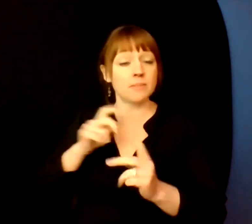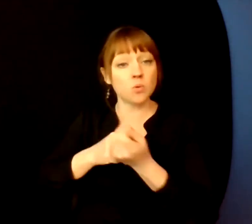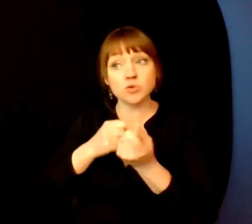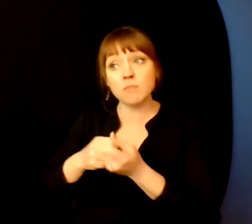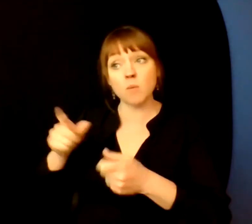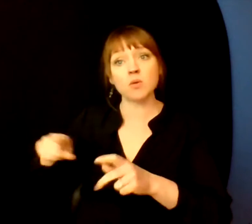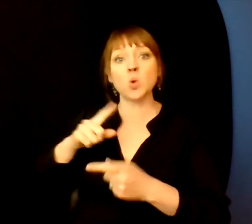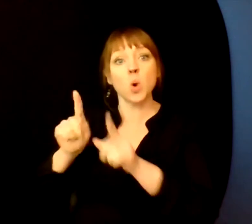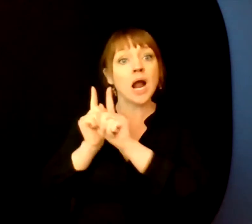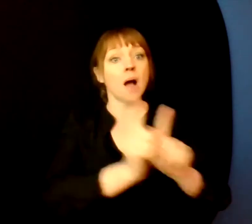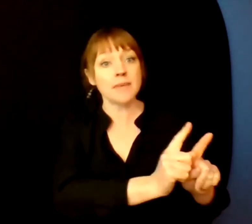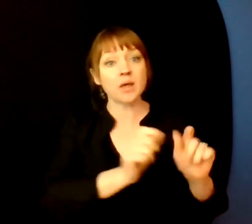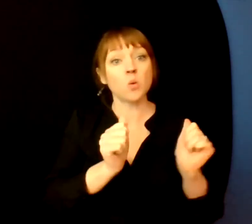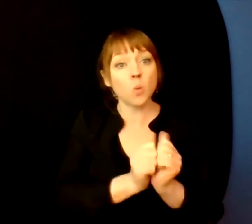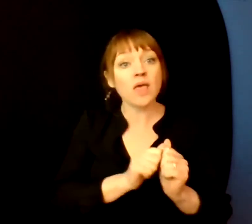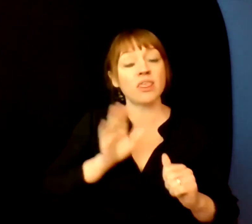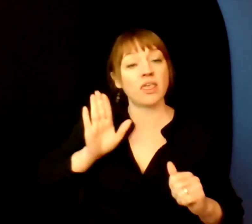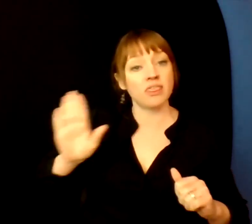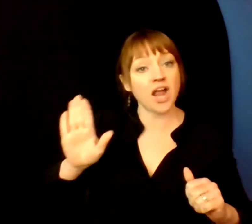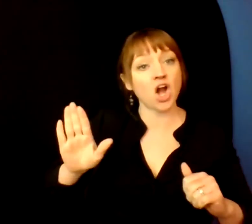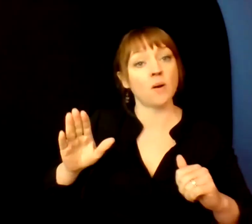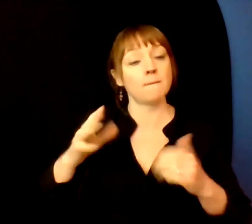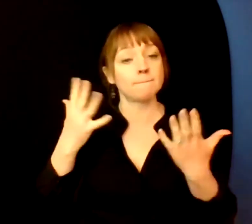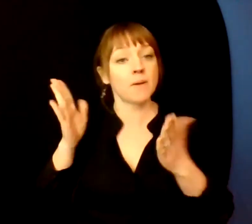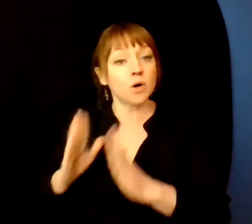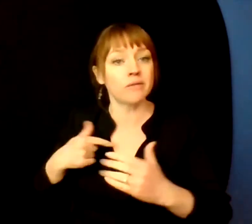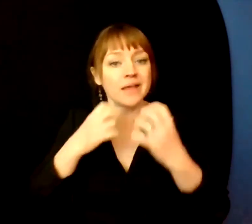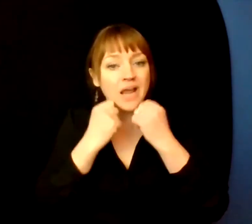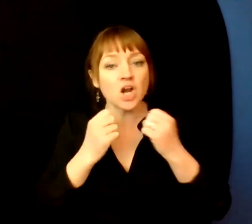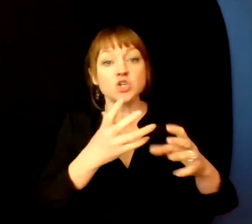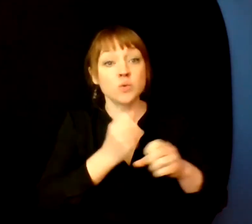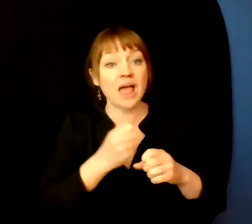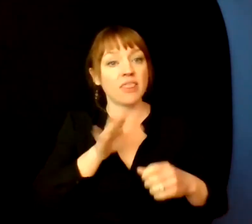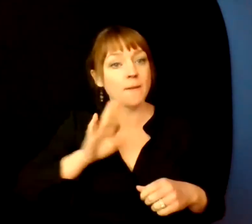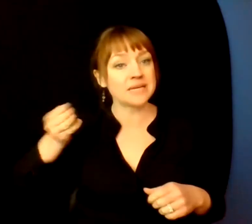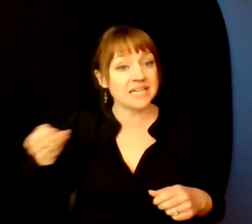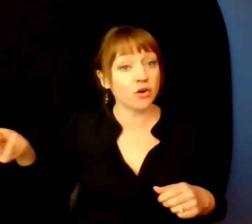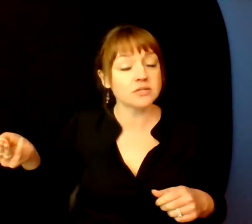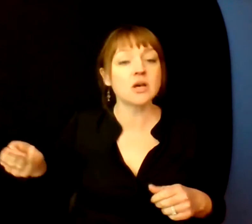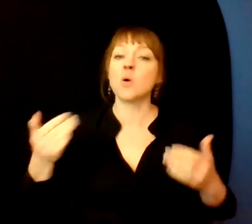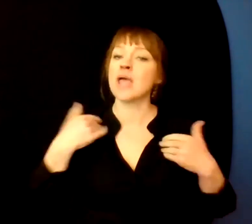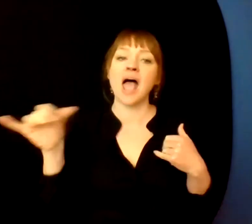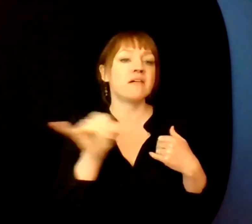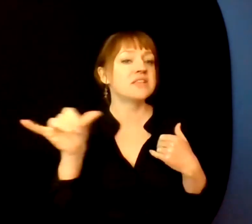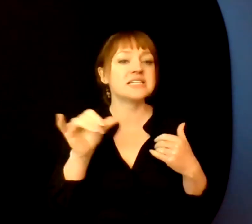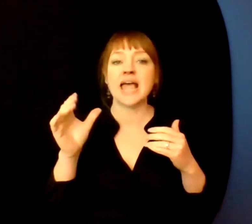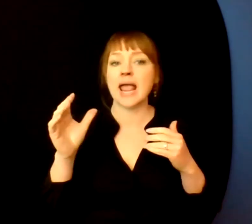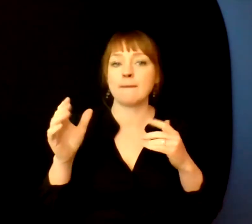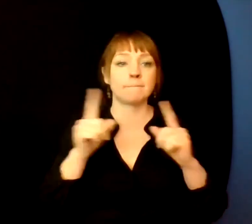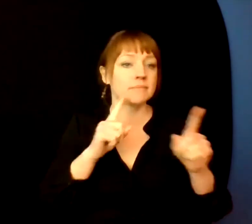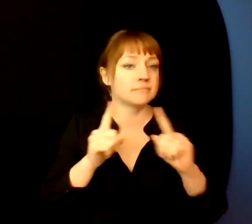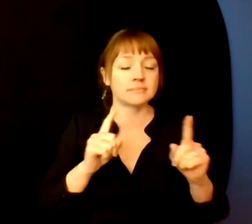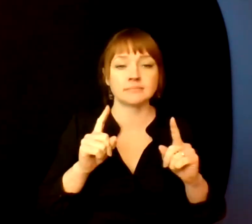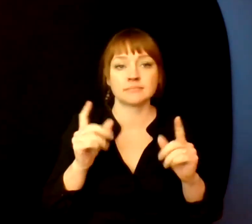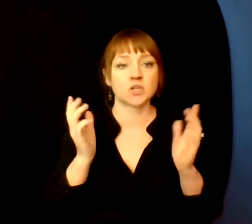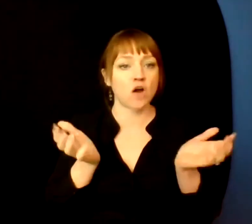their equipment and get wound care materials. I have that same conversation with them, that we